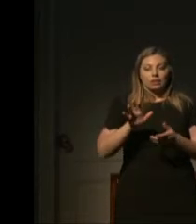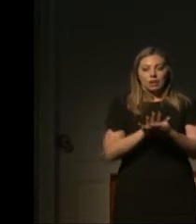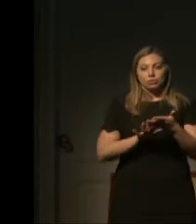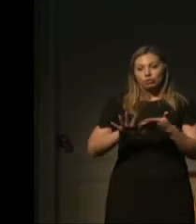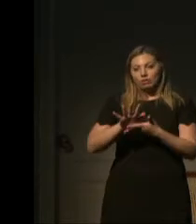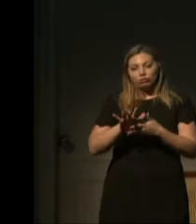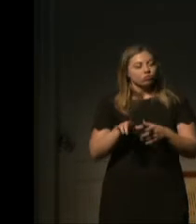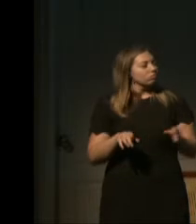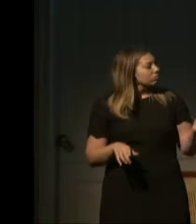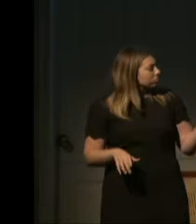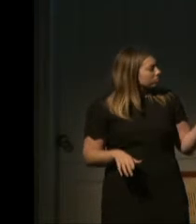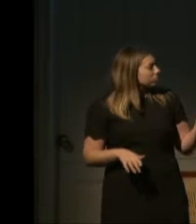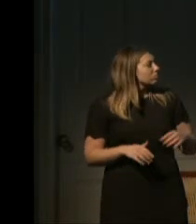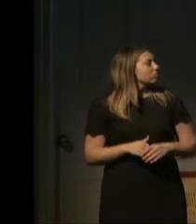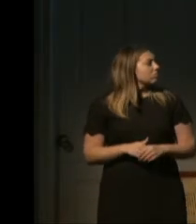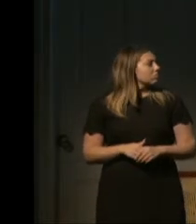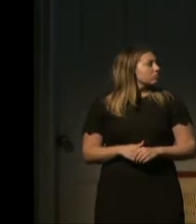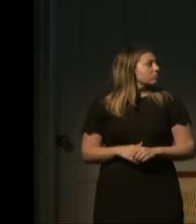abstraction as well.